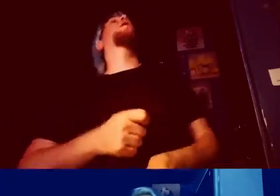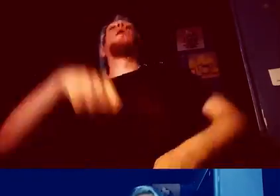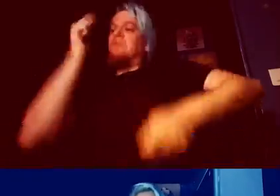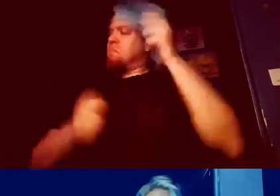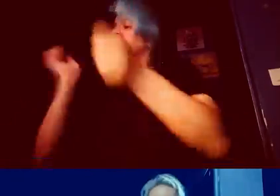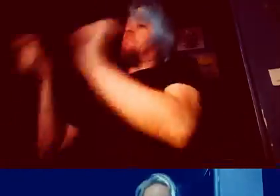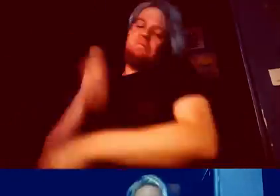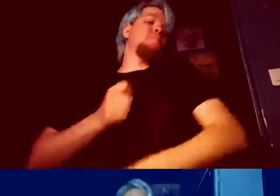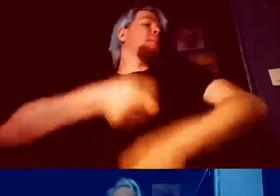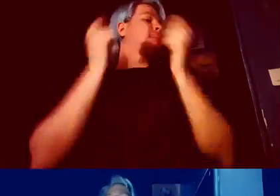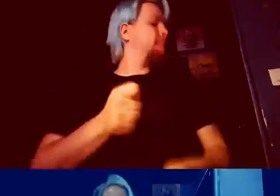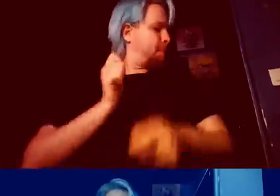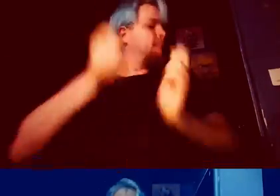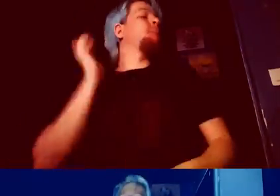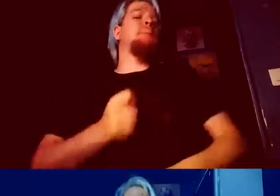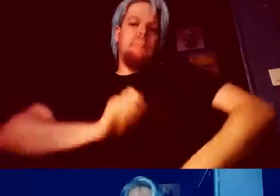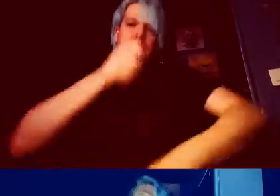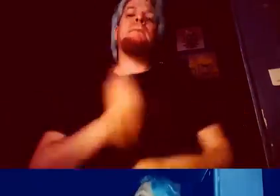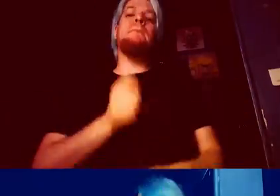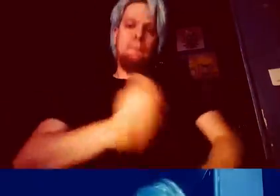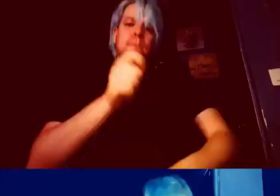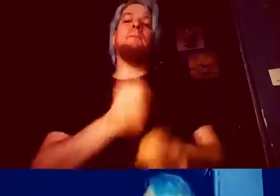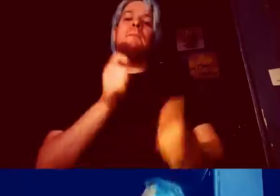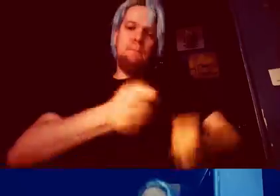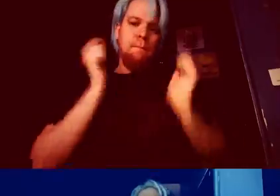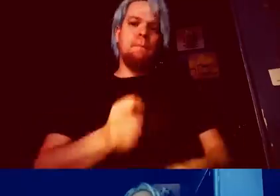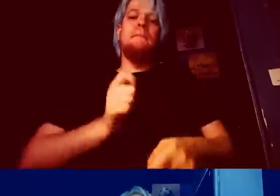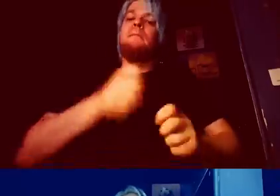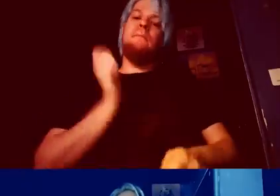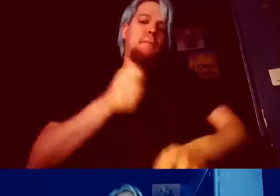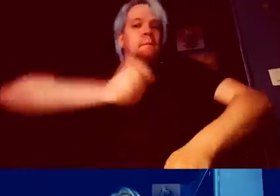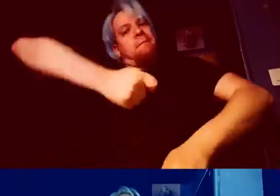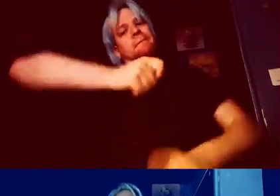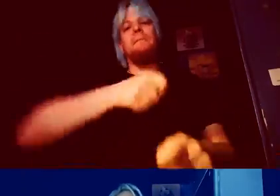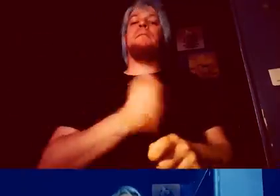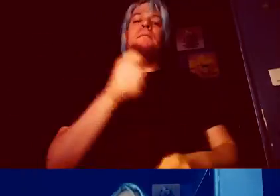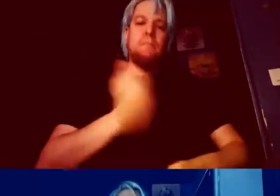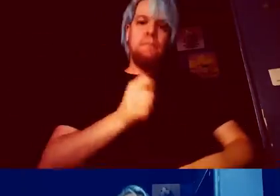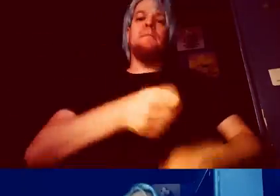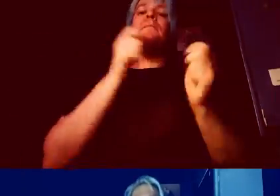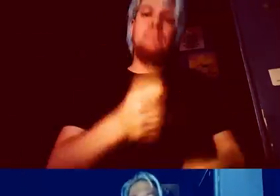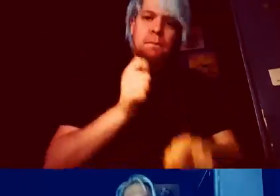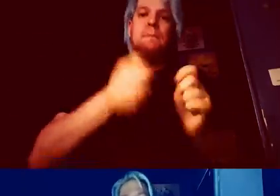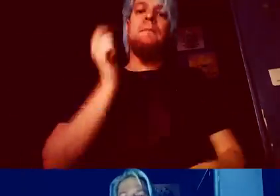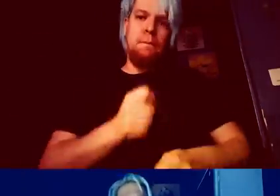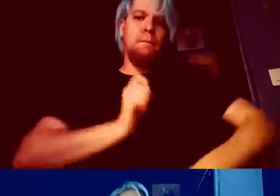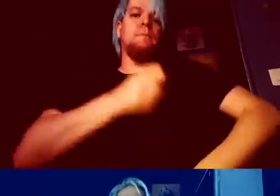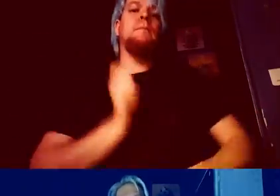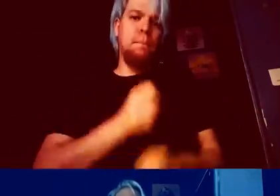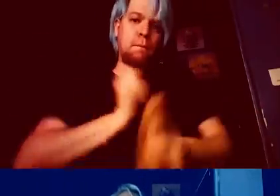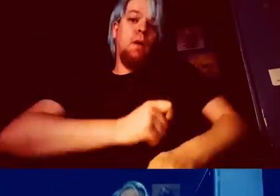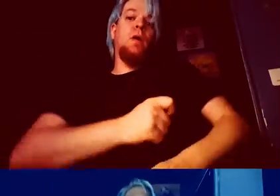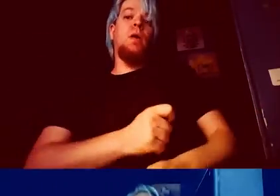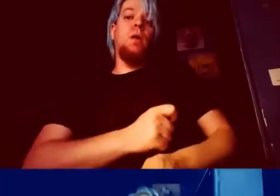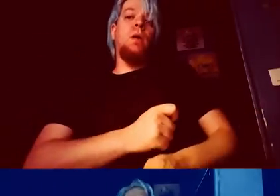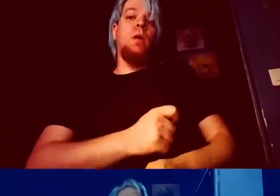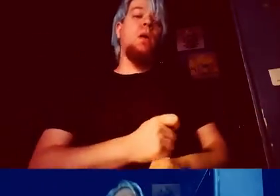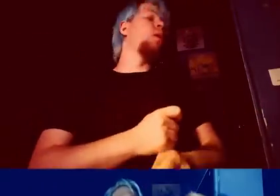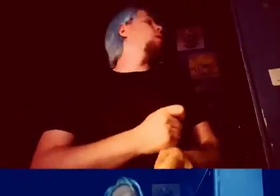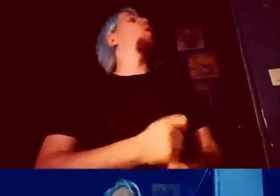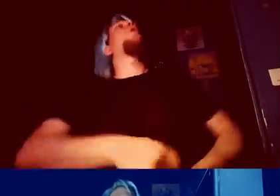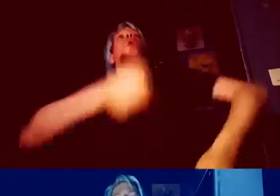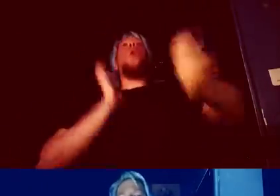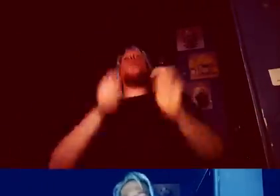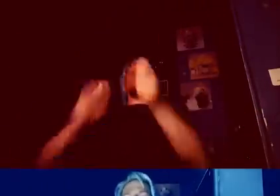hard Get those ironically hyper-realistic lyrics Talk about nothing at all, talk about